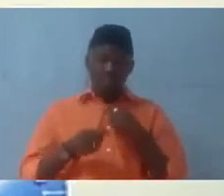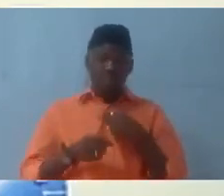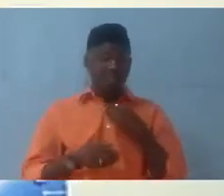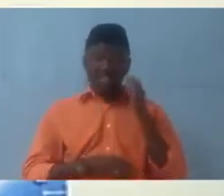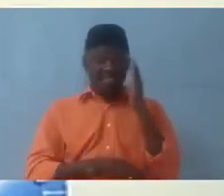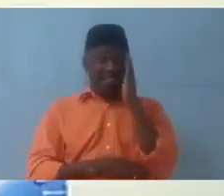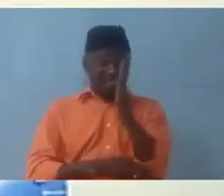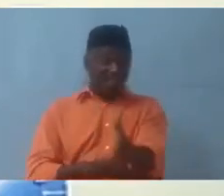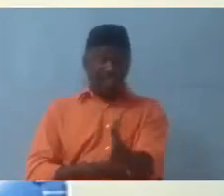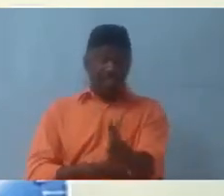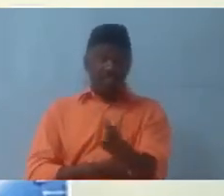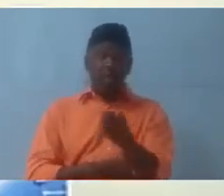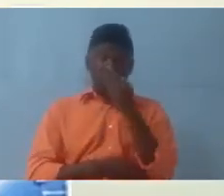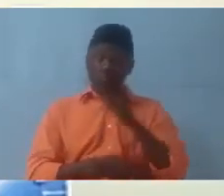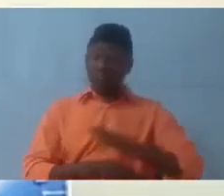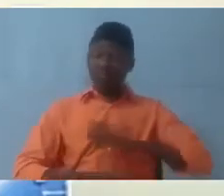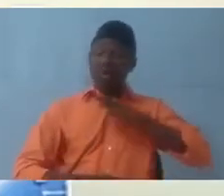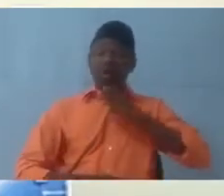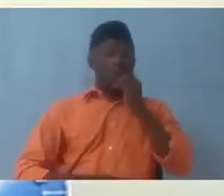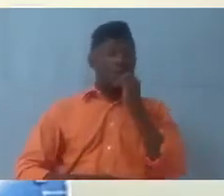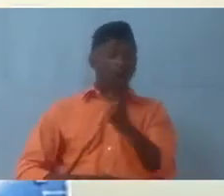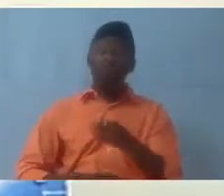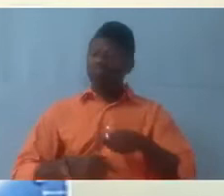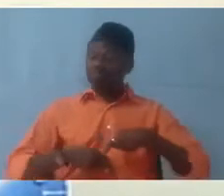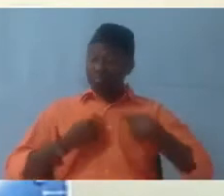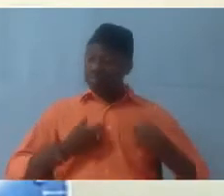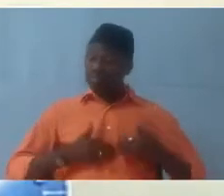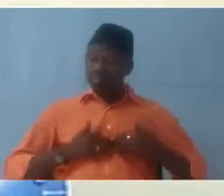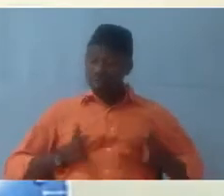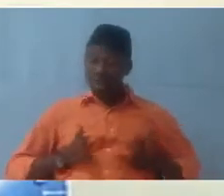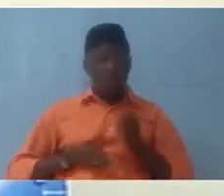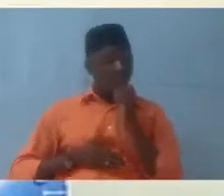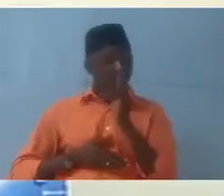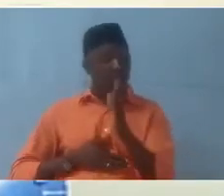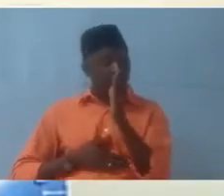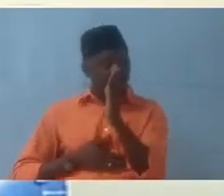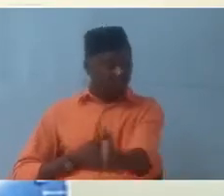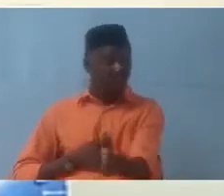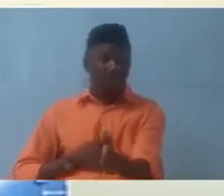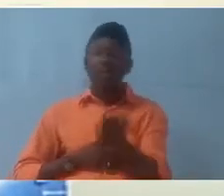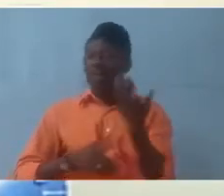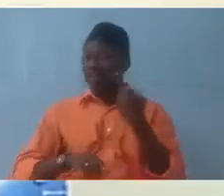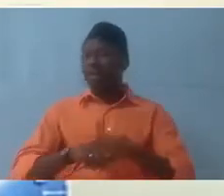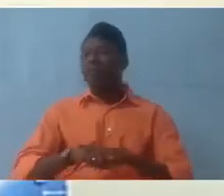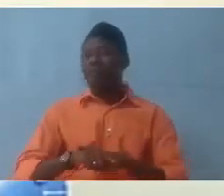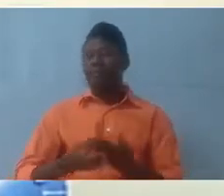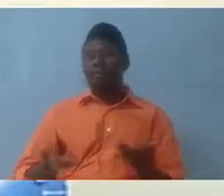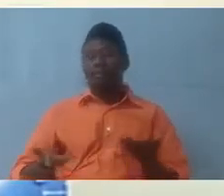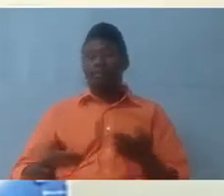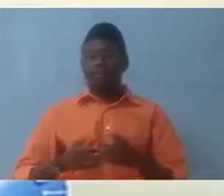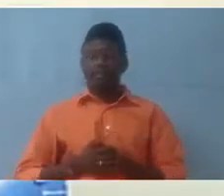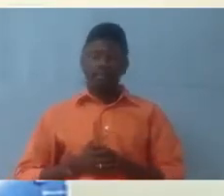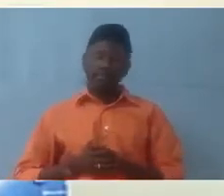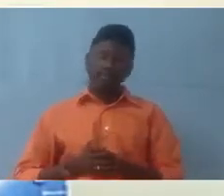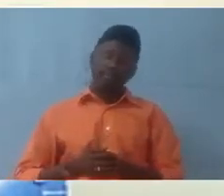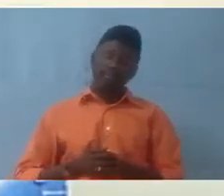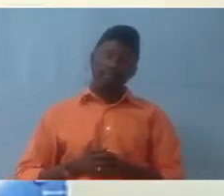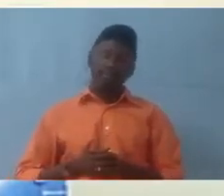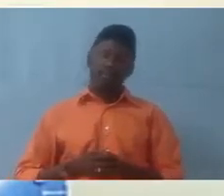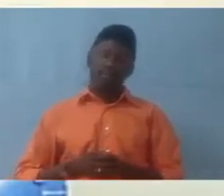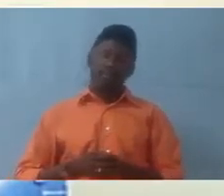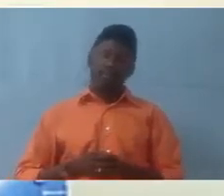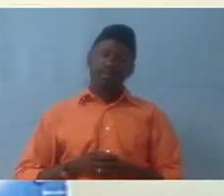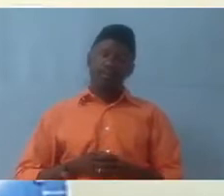direct and very raw, as if you allow me to use the word. Waaw xam ndax dafa nekkon ko xamne ni rek dafa fesson ci lim doon wax rek